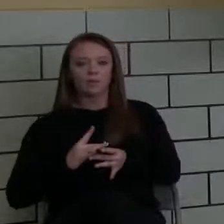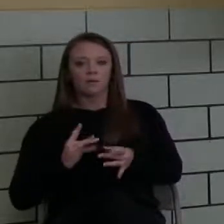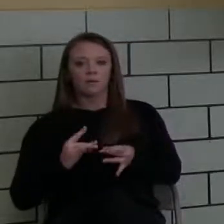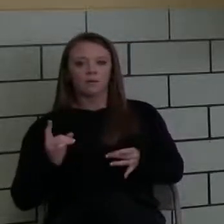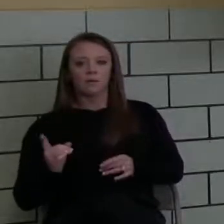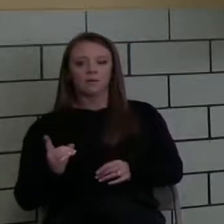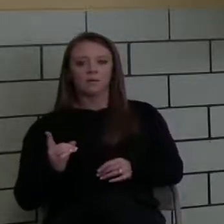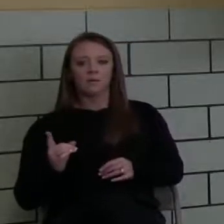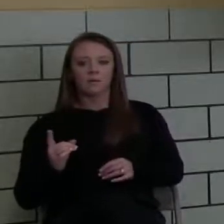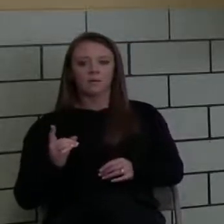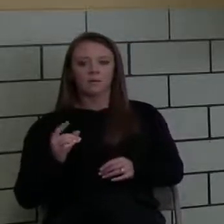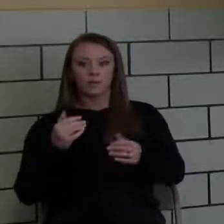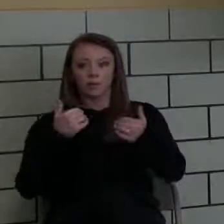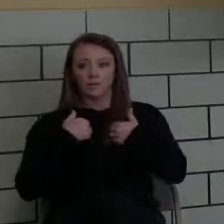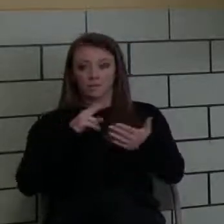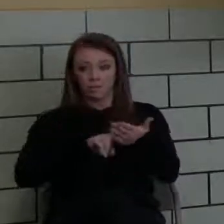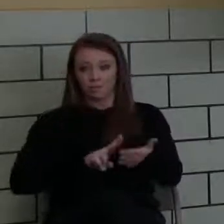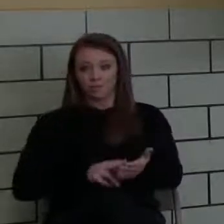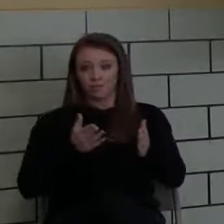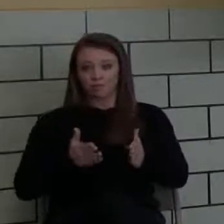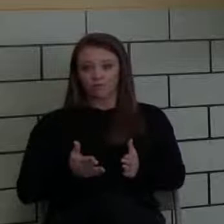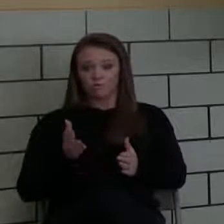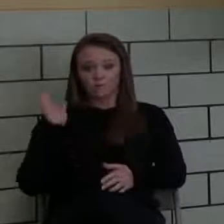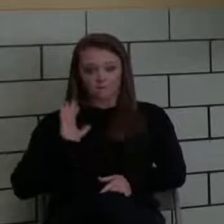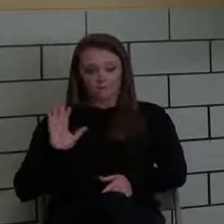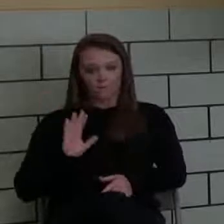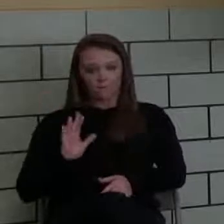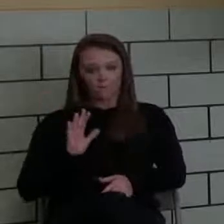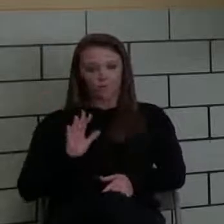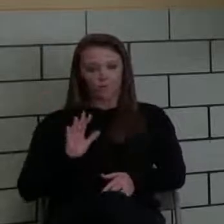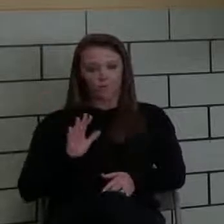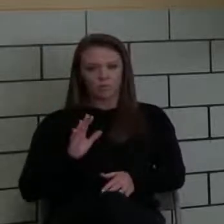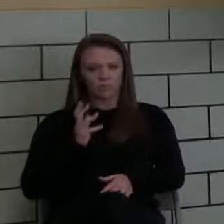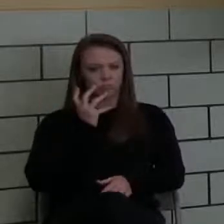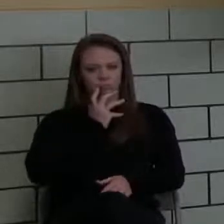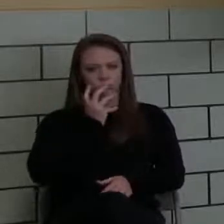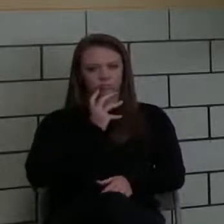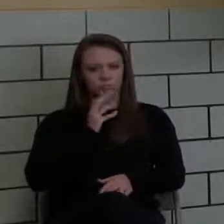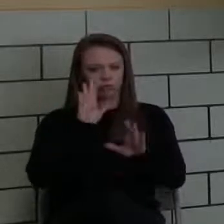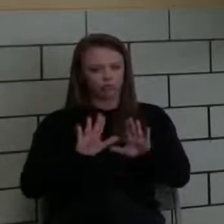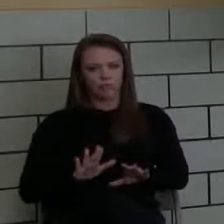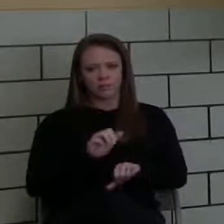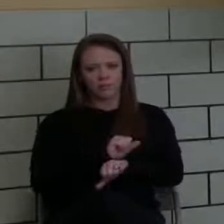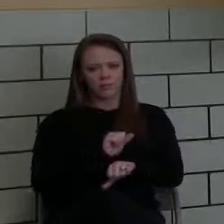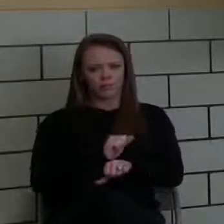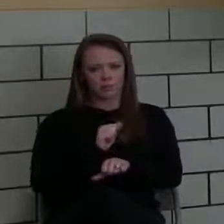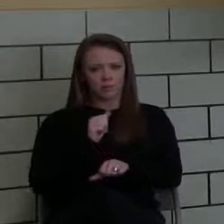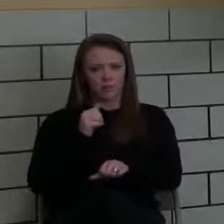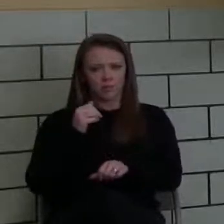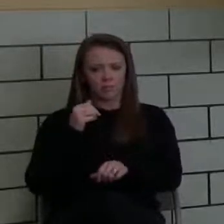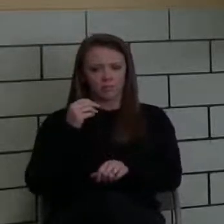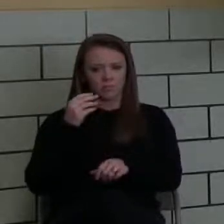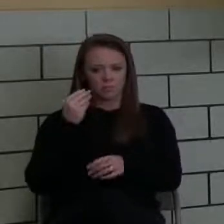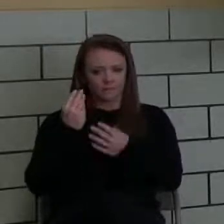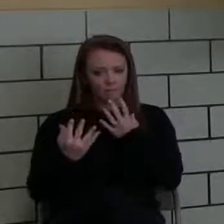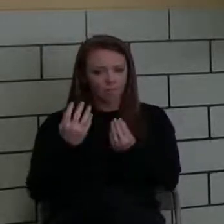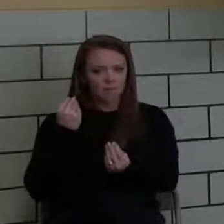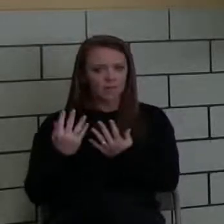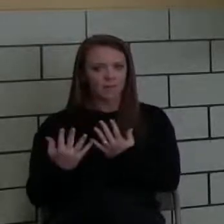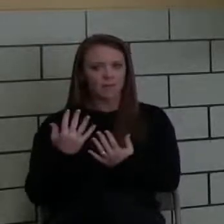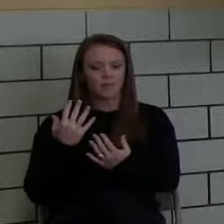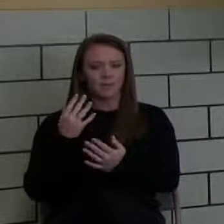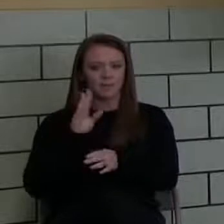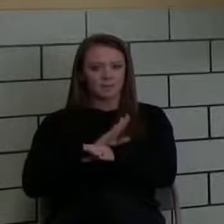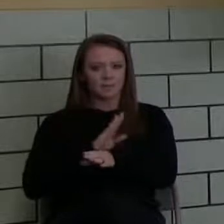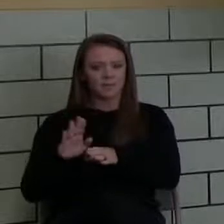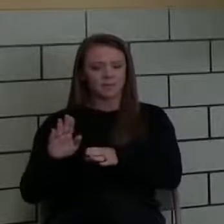mean, the contractor last time did a good job with being in touch with the businesses along the way. I mean, they were, they had